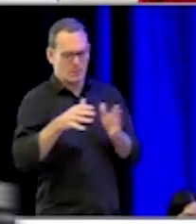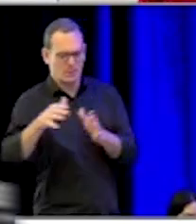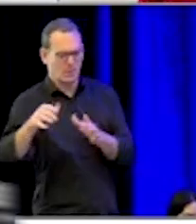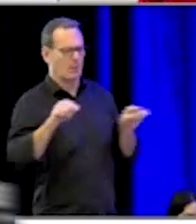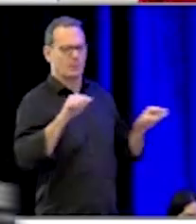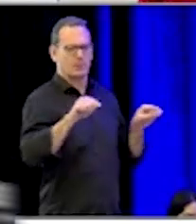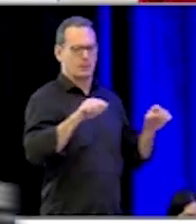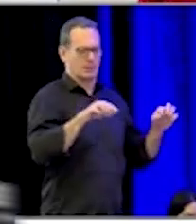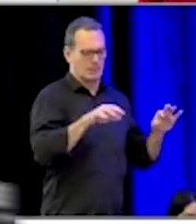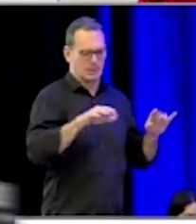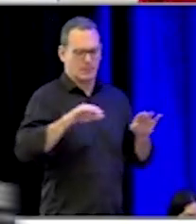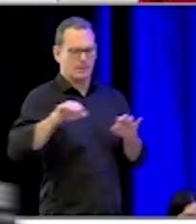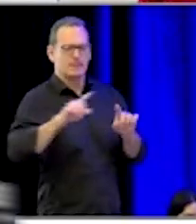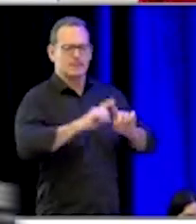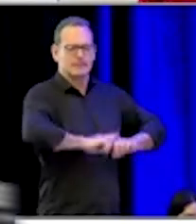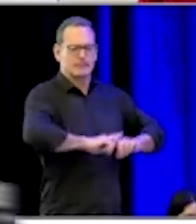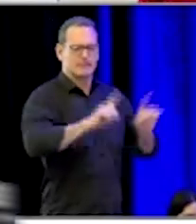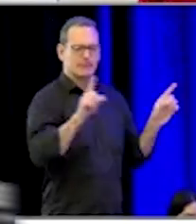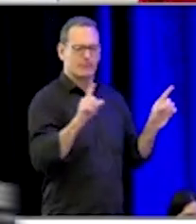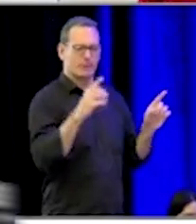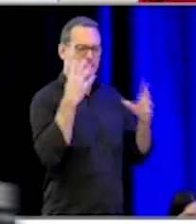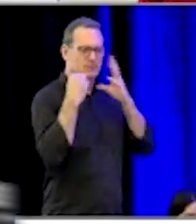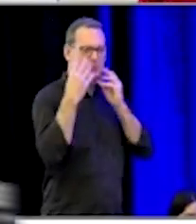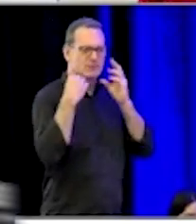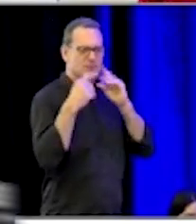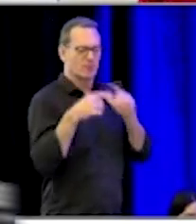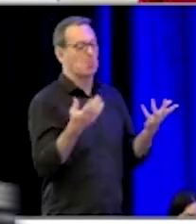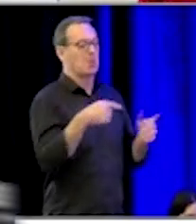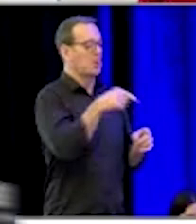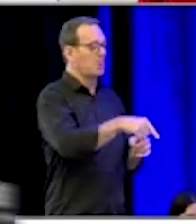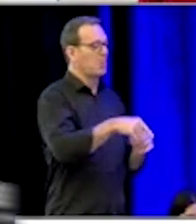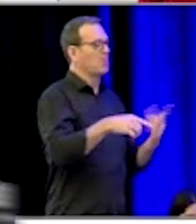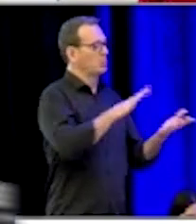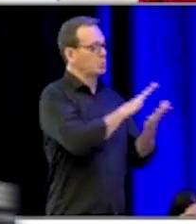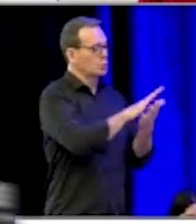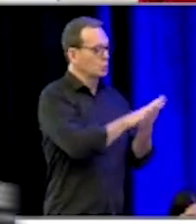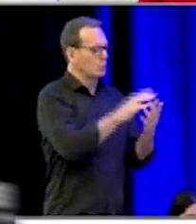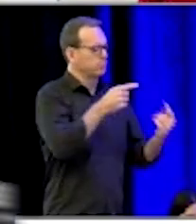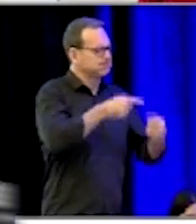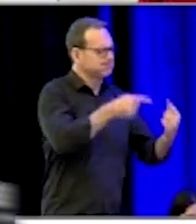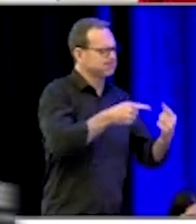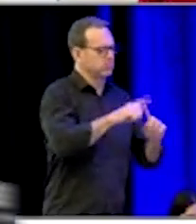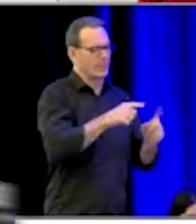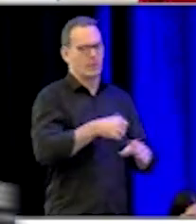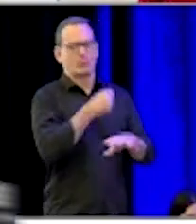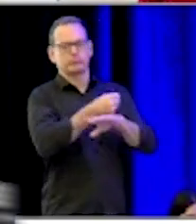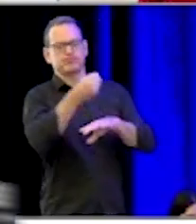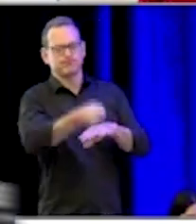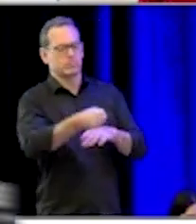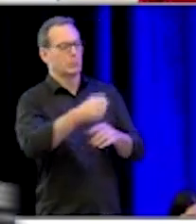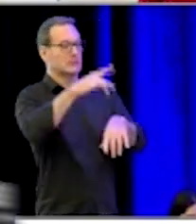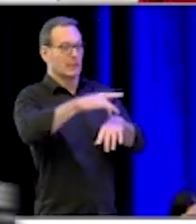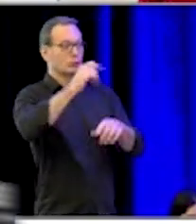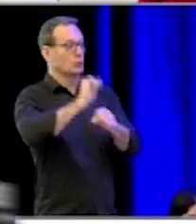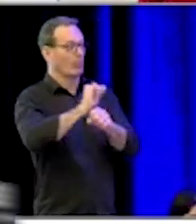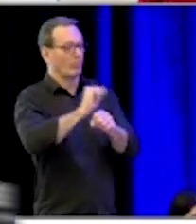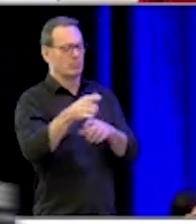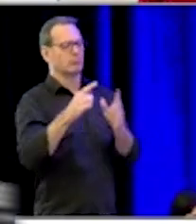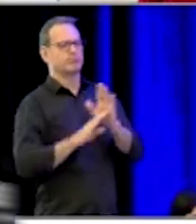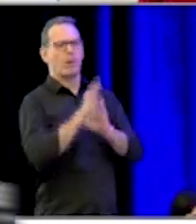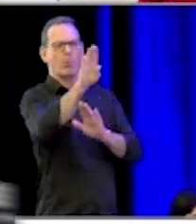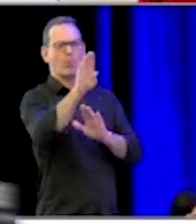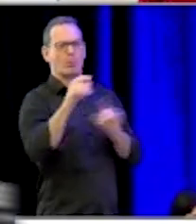who do great on the job site maybe have some issues within school and need accommodation there. So we're able to work with them with